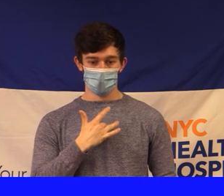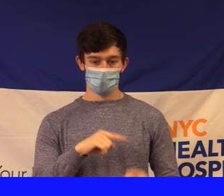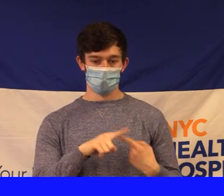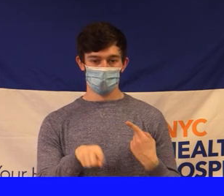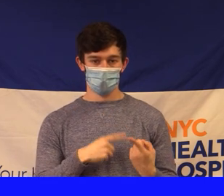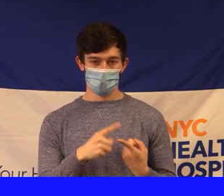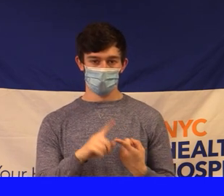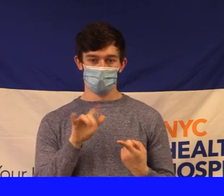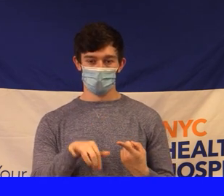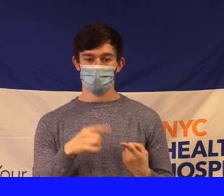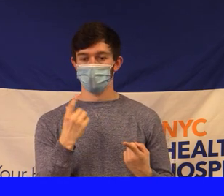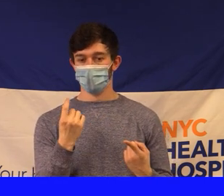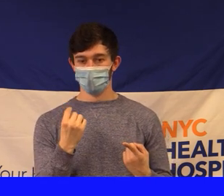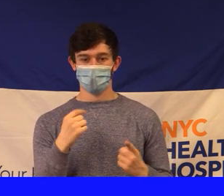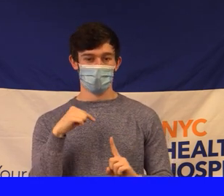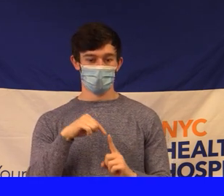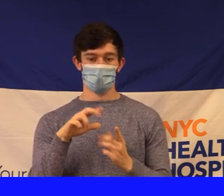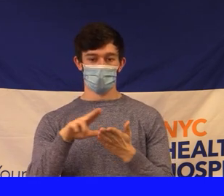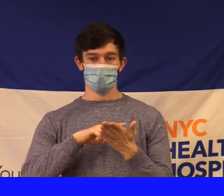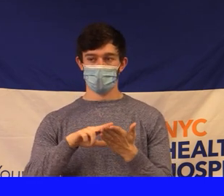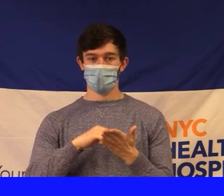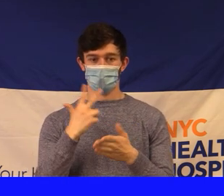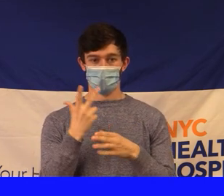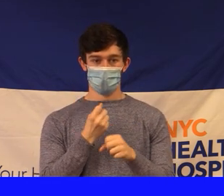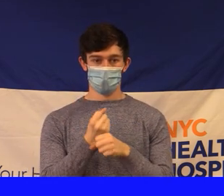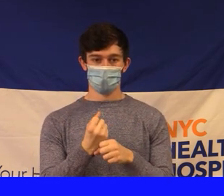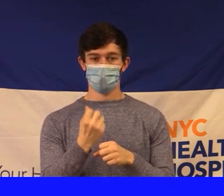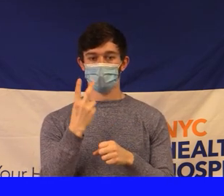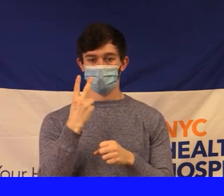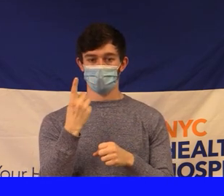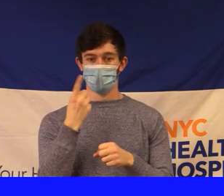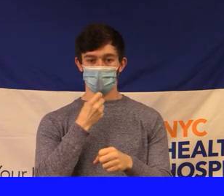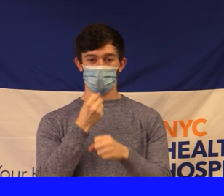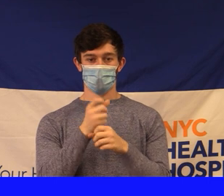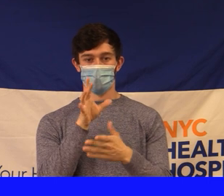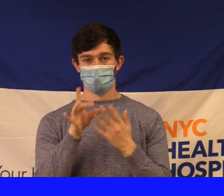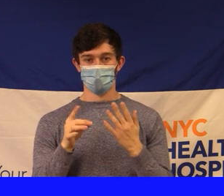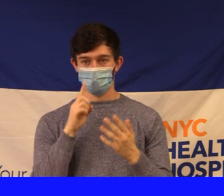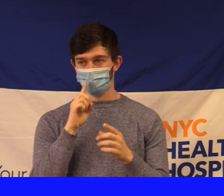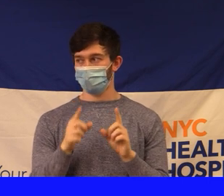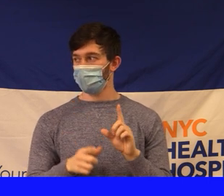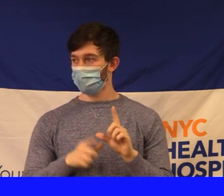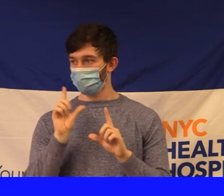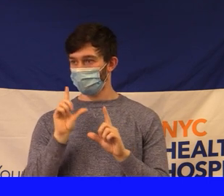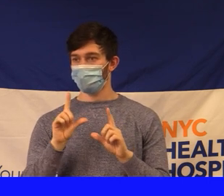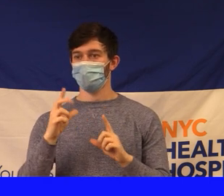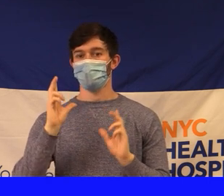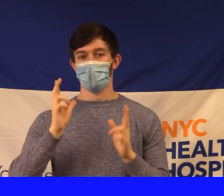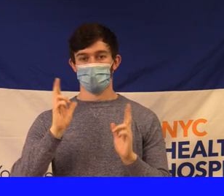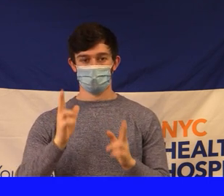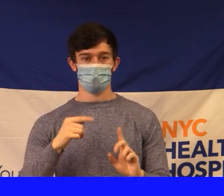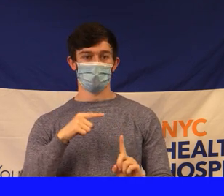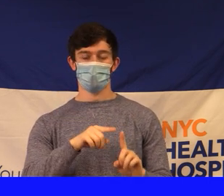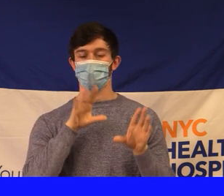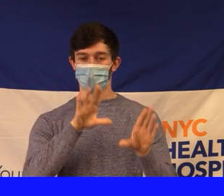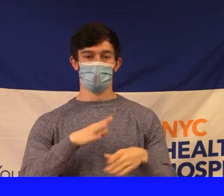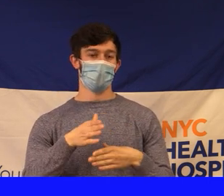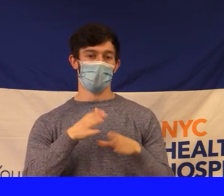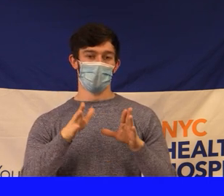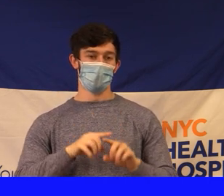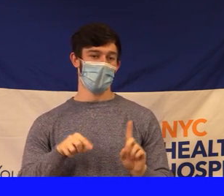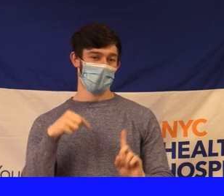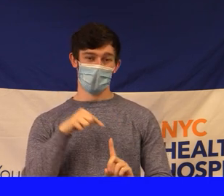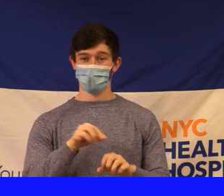this is this was a 3-year contract with 2 1-year options to renew. Hunter has been a great partner, but this is